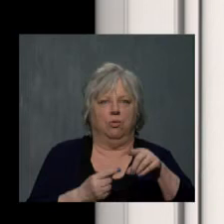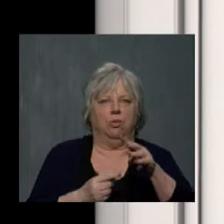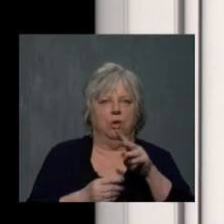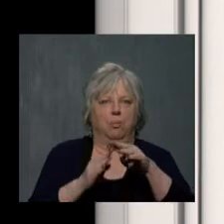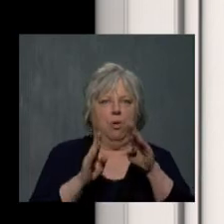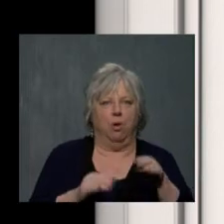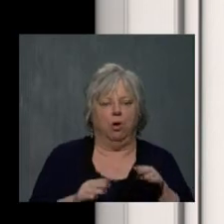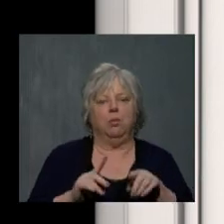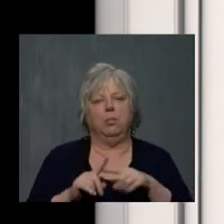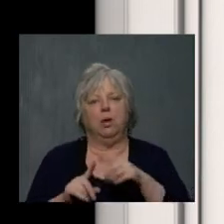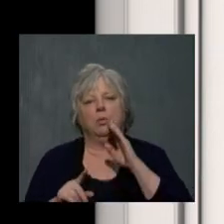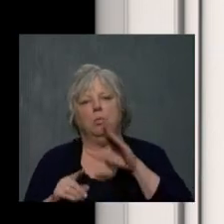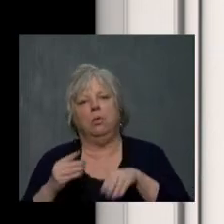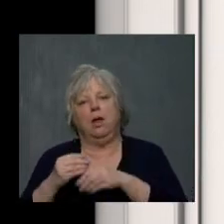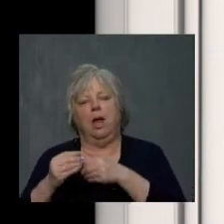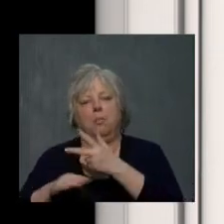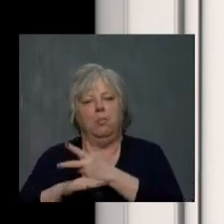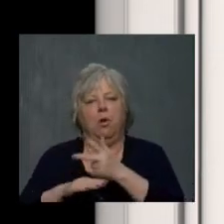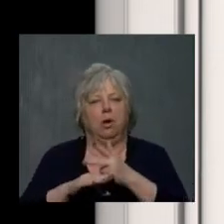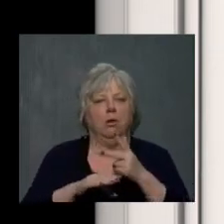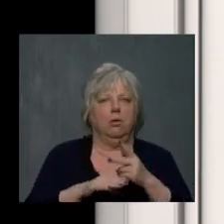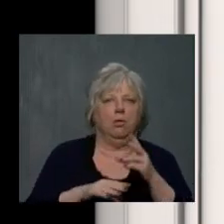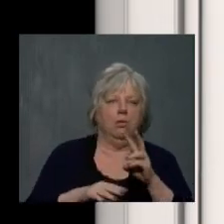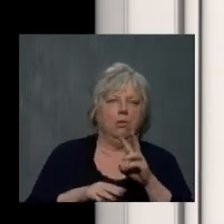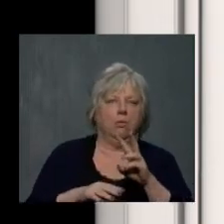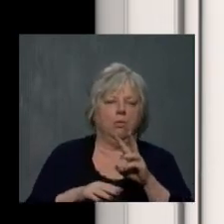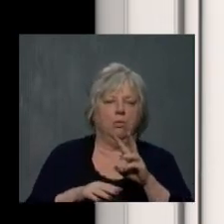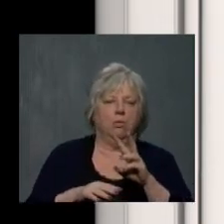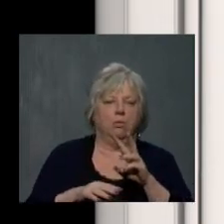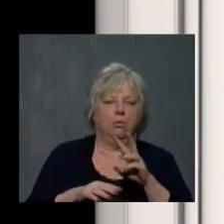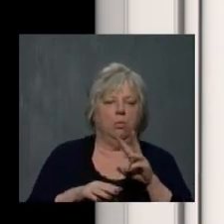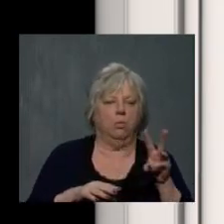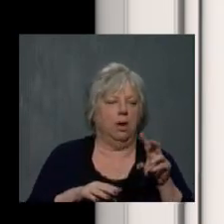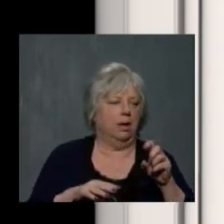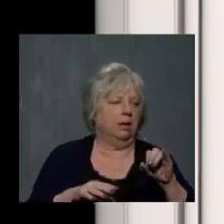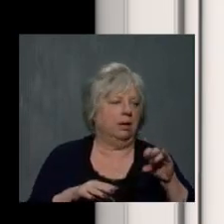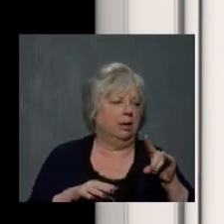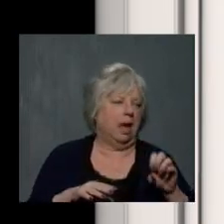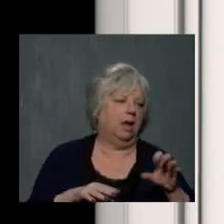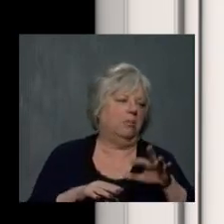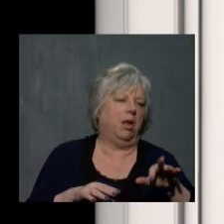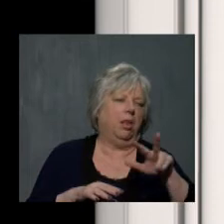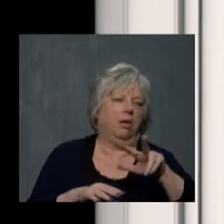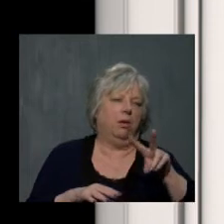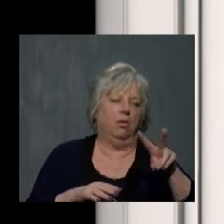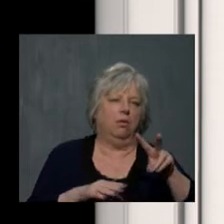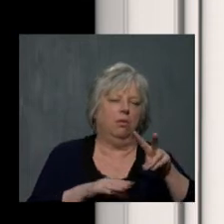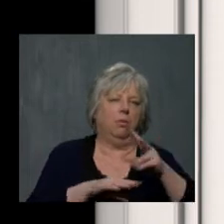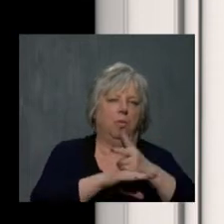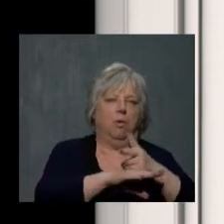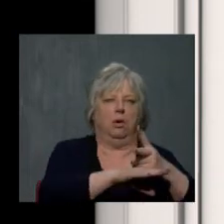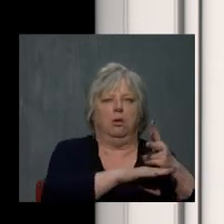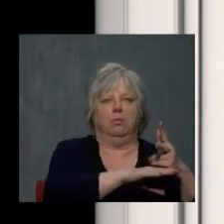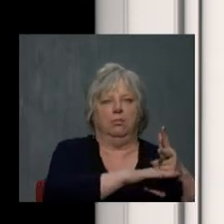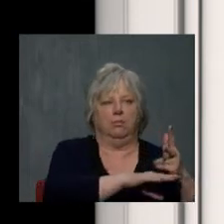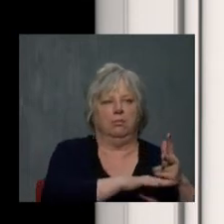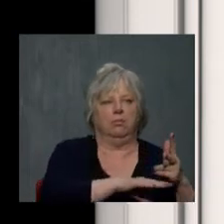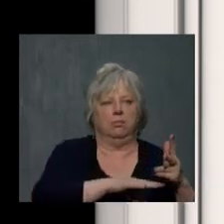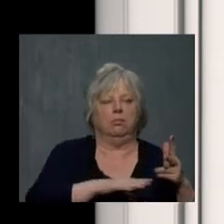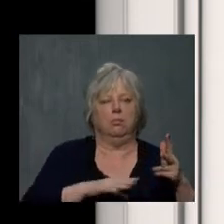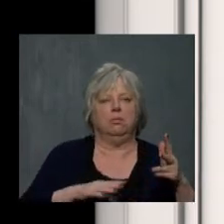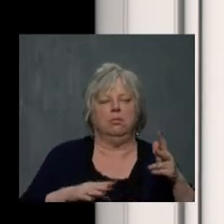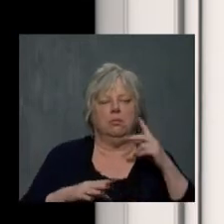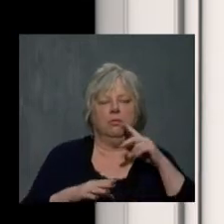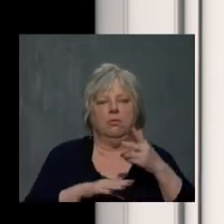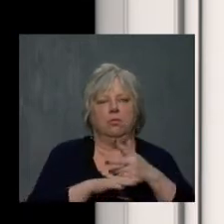then they're going to add parking over to the west side of about 30, I believe 32 stalls to add